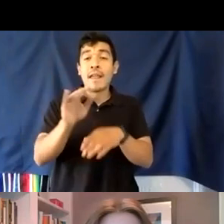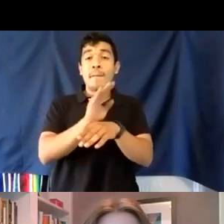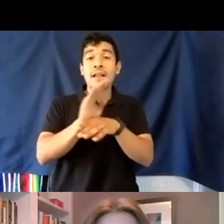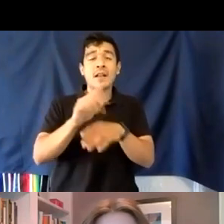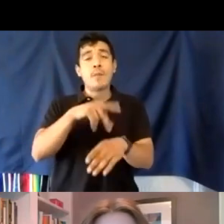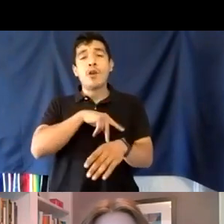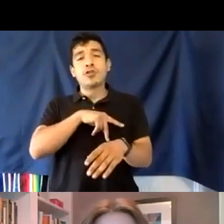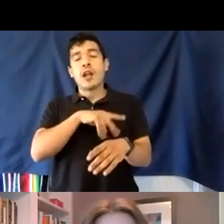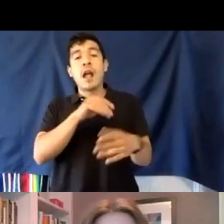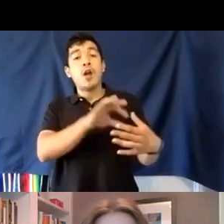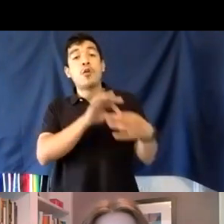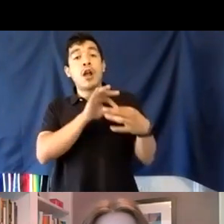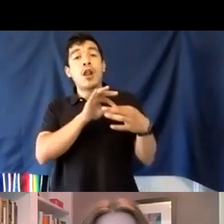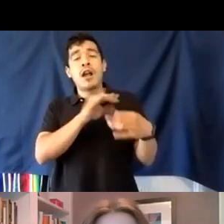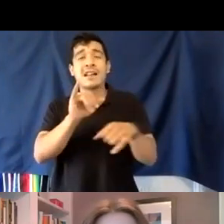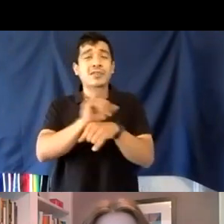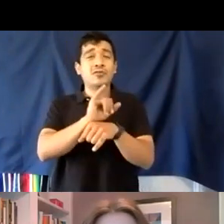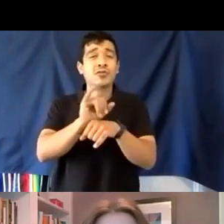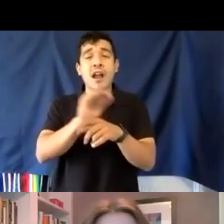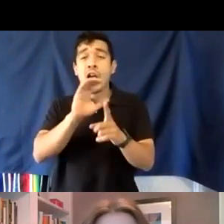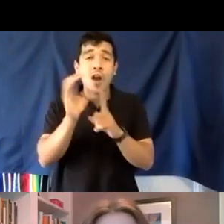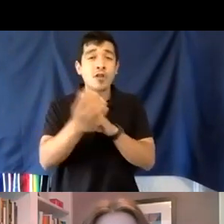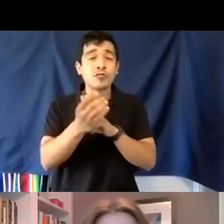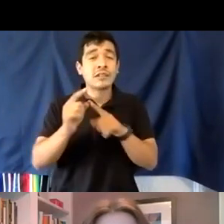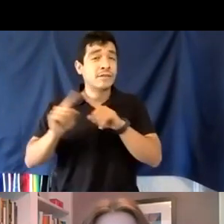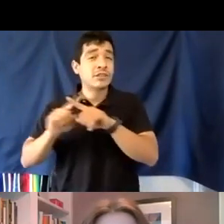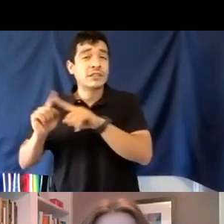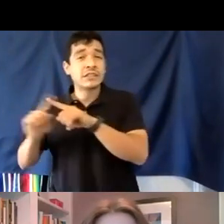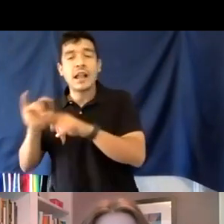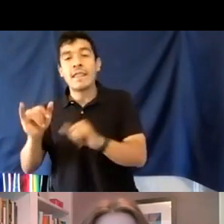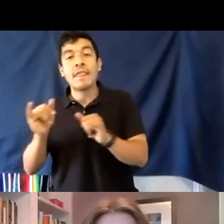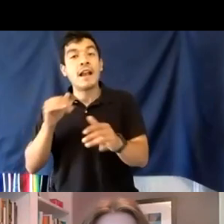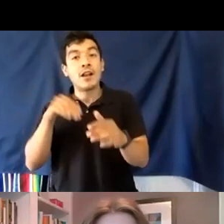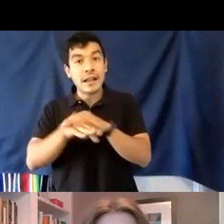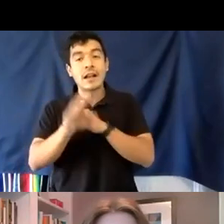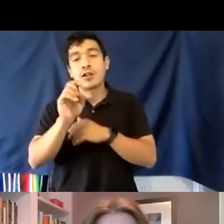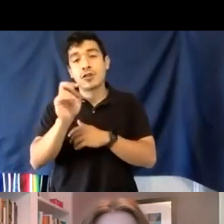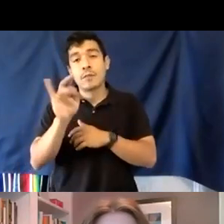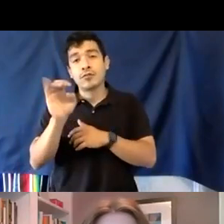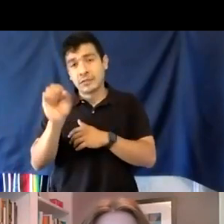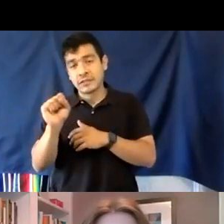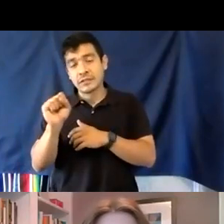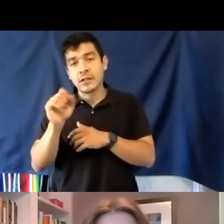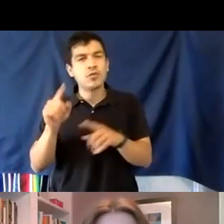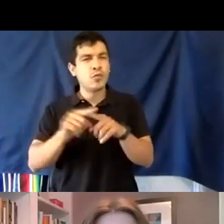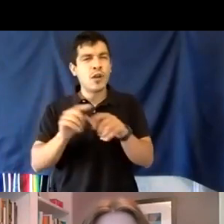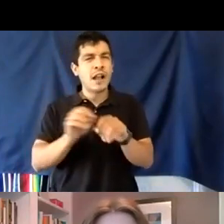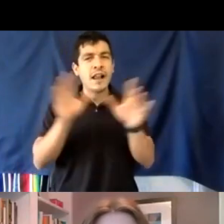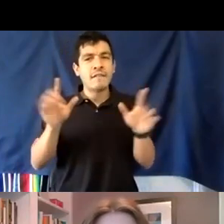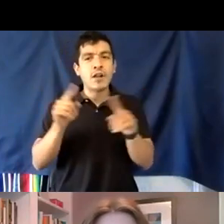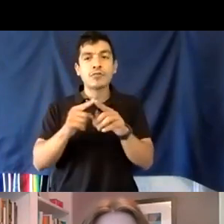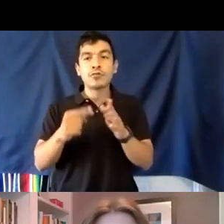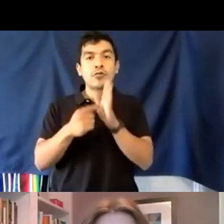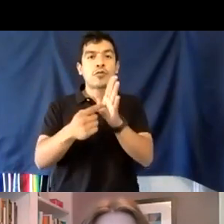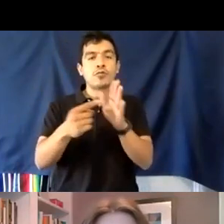relational, institutional, and cultural dynamics at play in documentary, you know, to clarify, to reveal, to validate